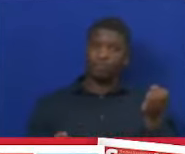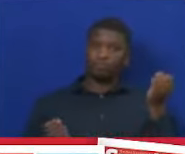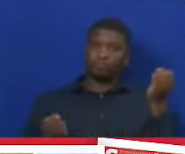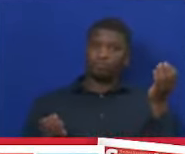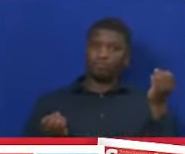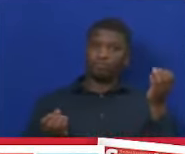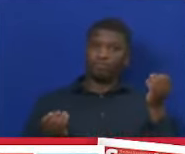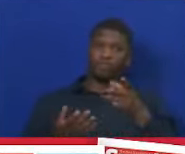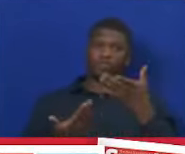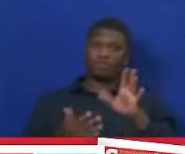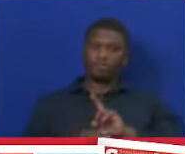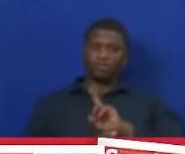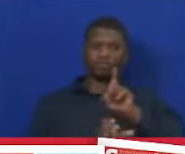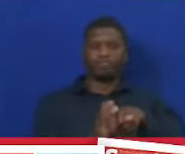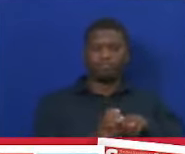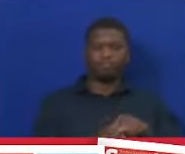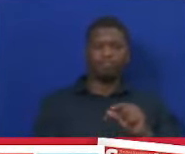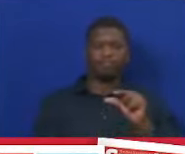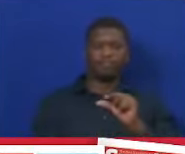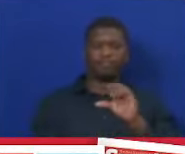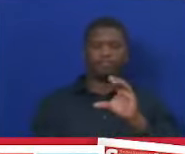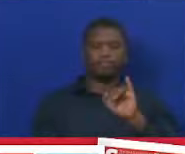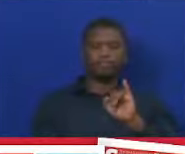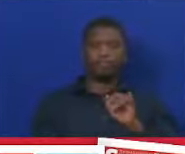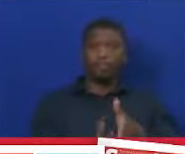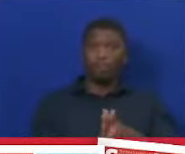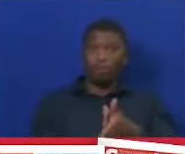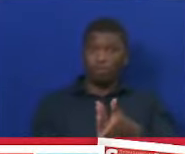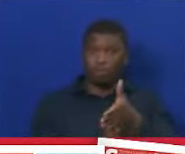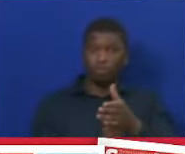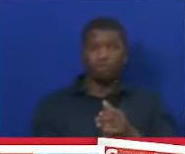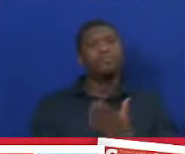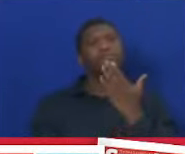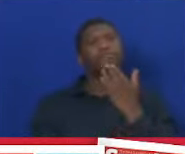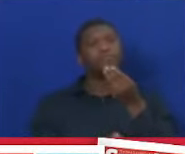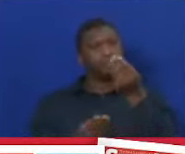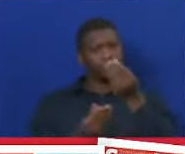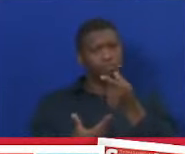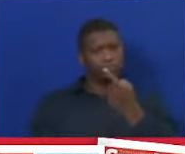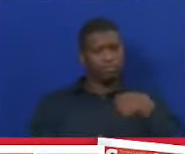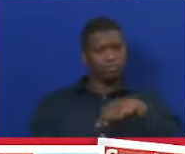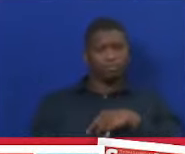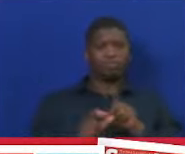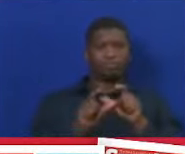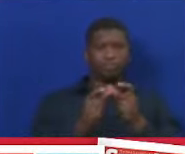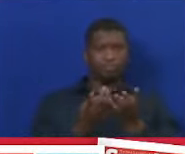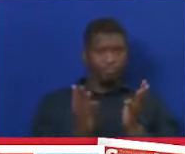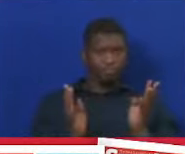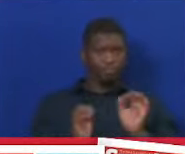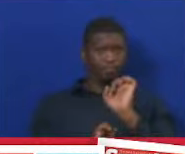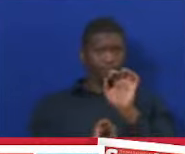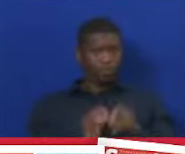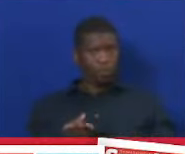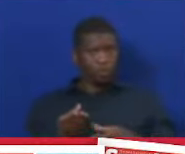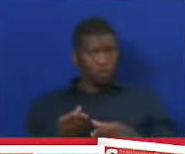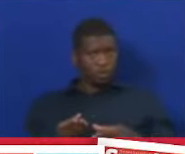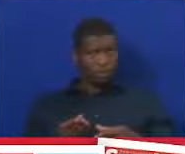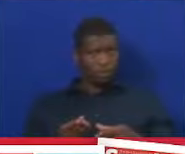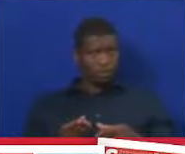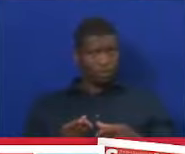Ops, please inform the Commission whether the dockets you are investigating post the 2nd of